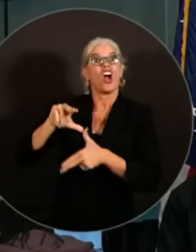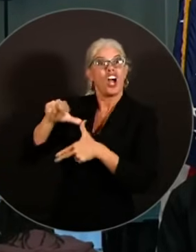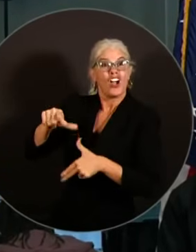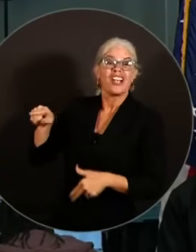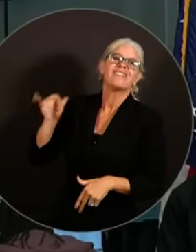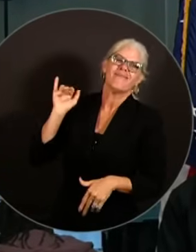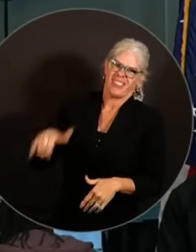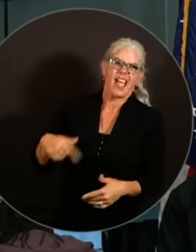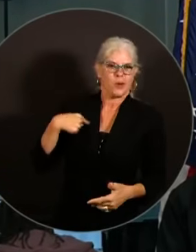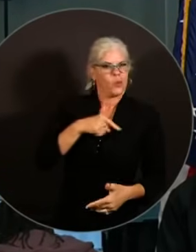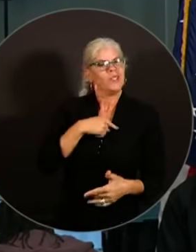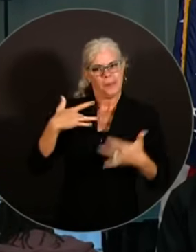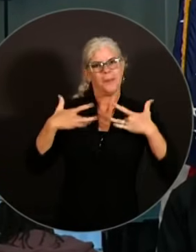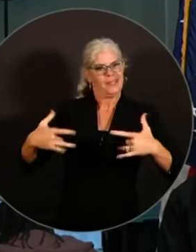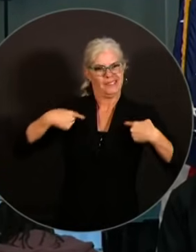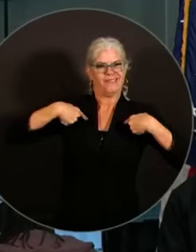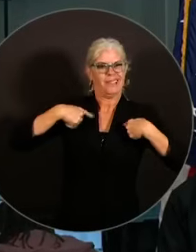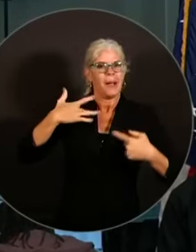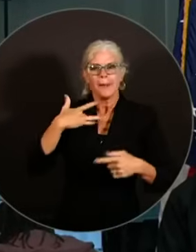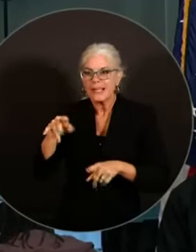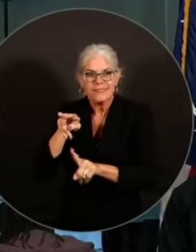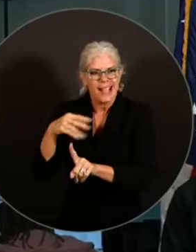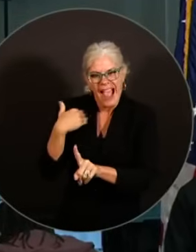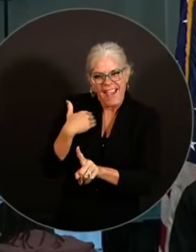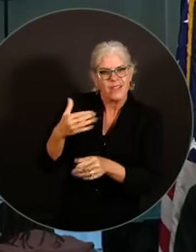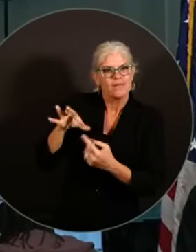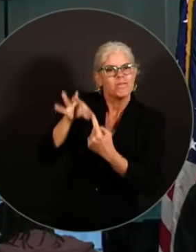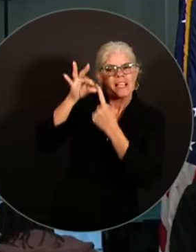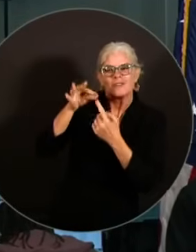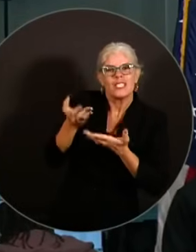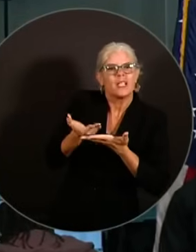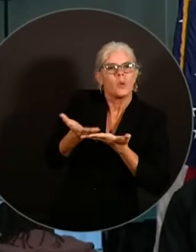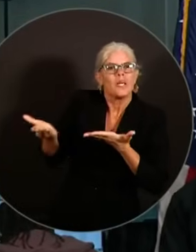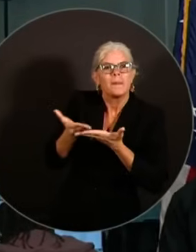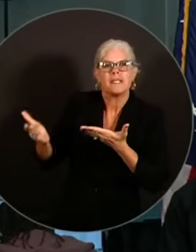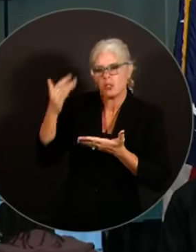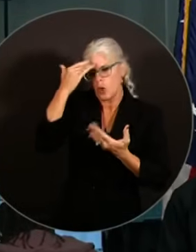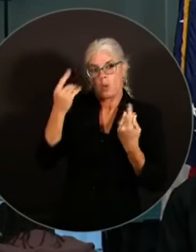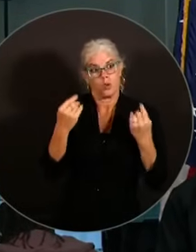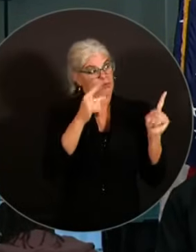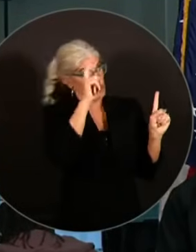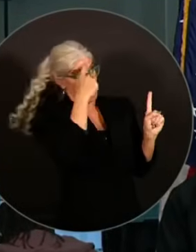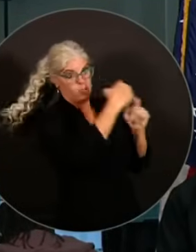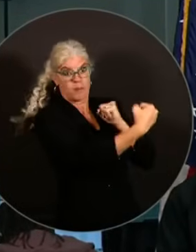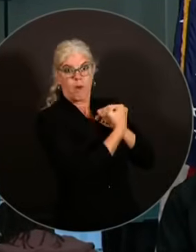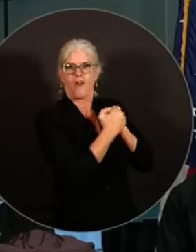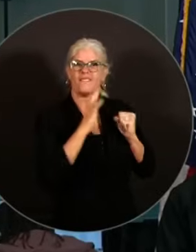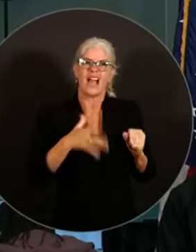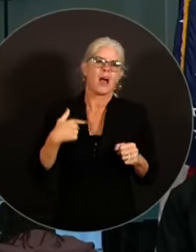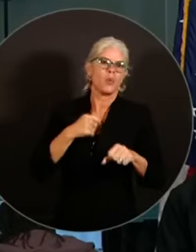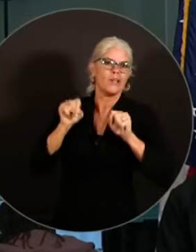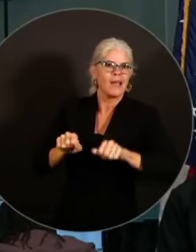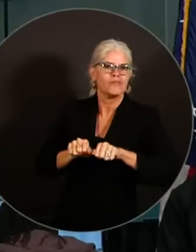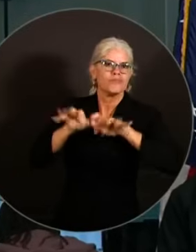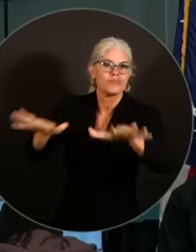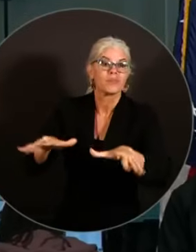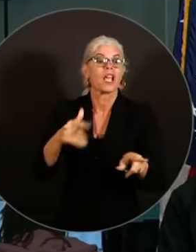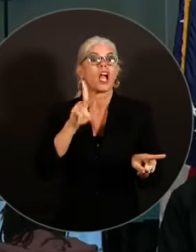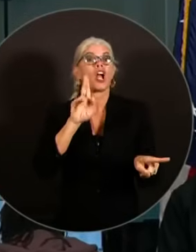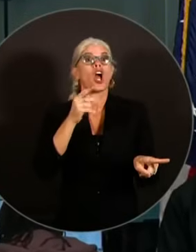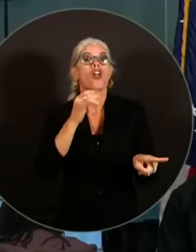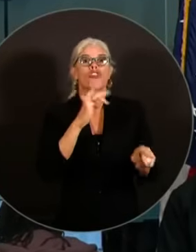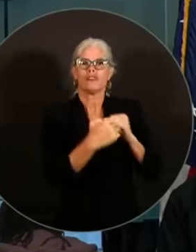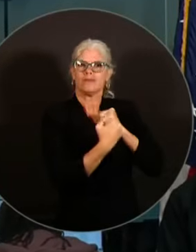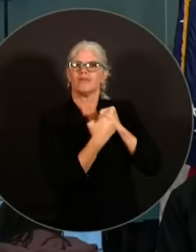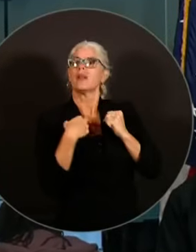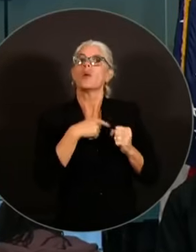FWC officers, we have unique equipment, training, and support from Governor DeSantis and Director Guthrie to be able to provide immediate